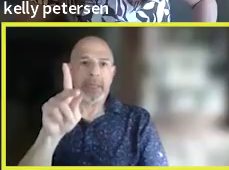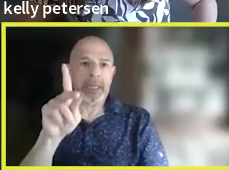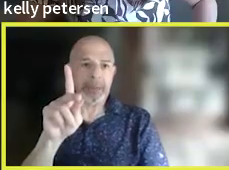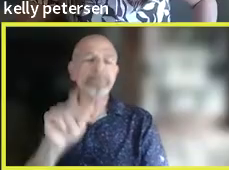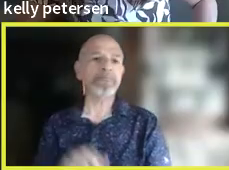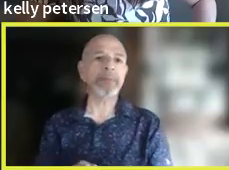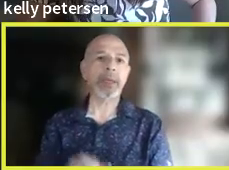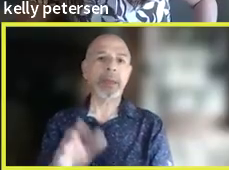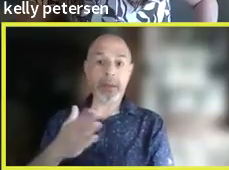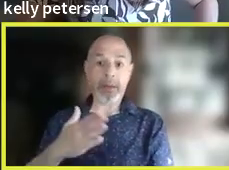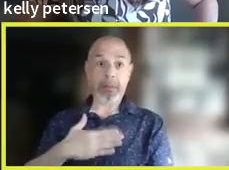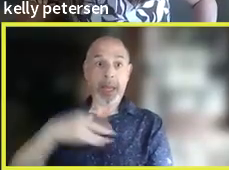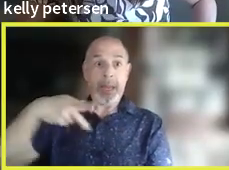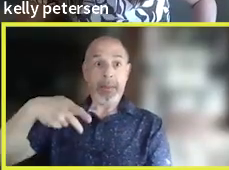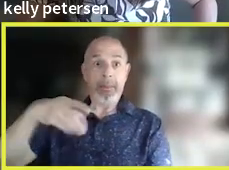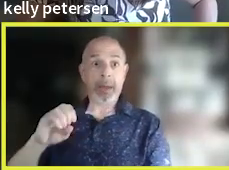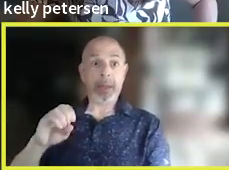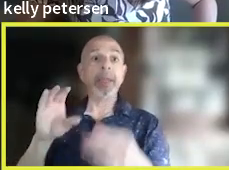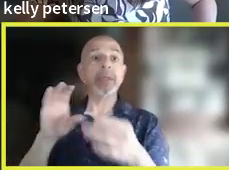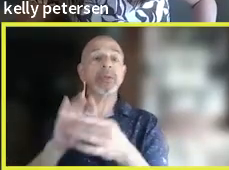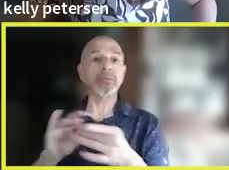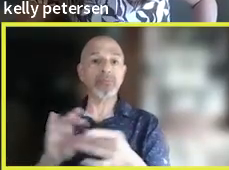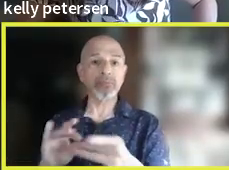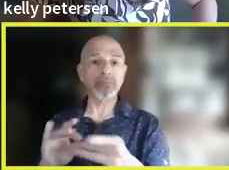the last episode that was on there.